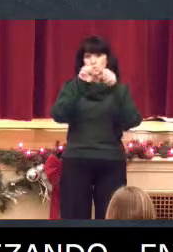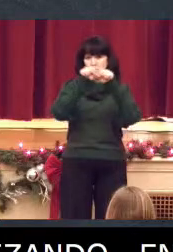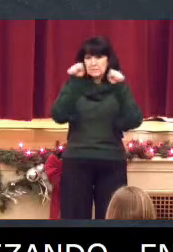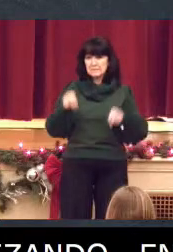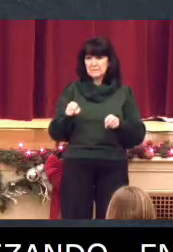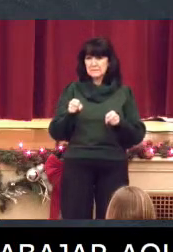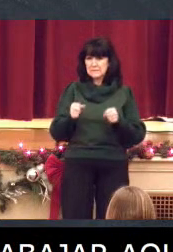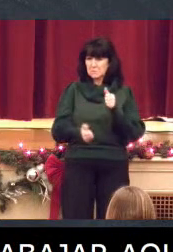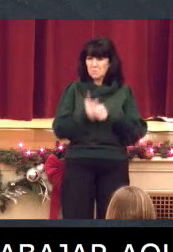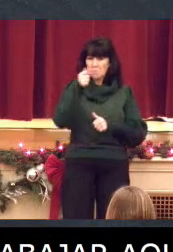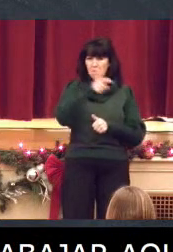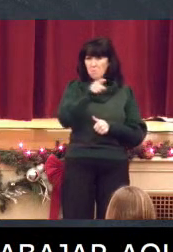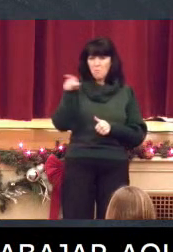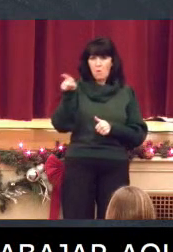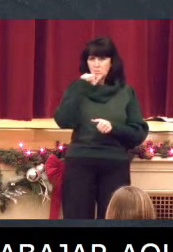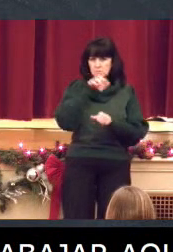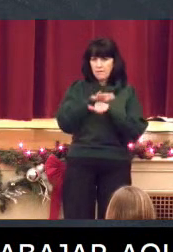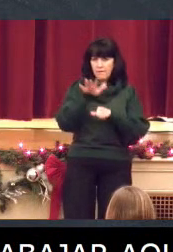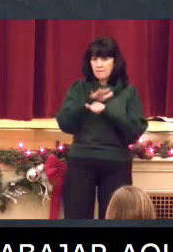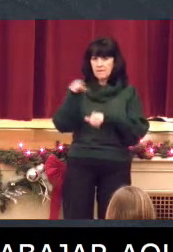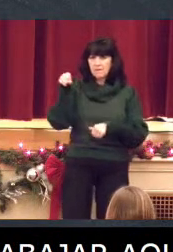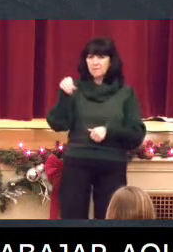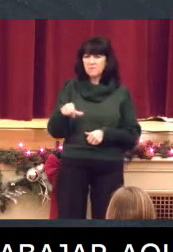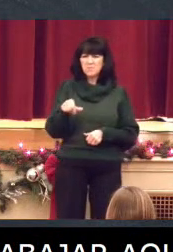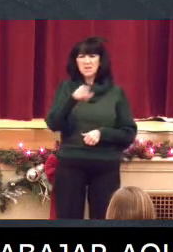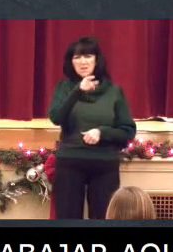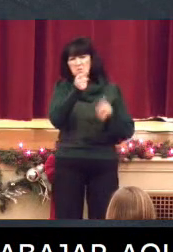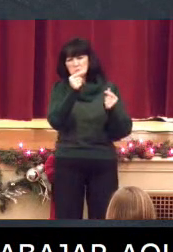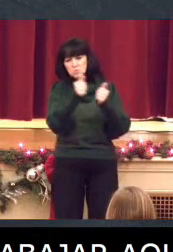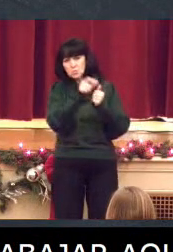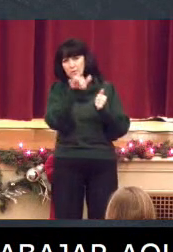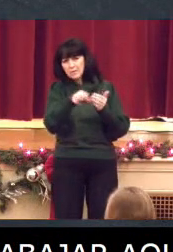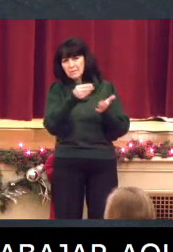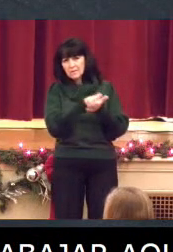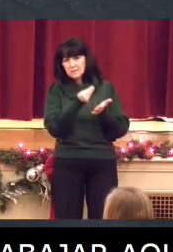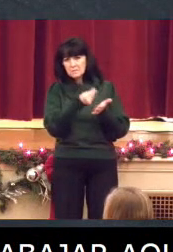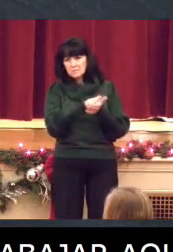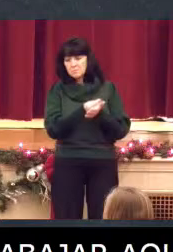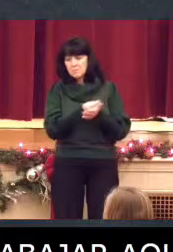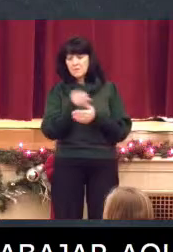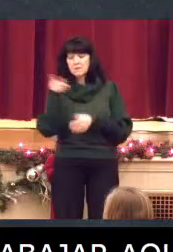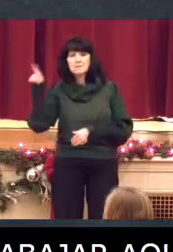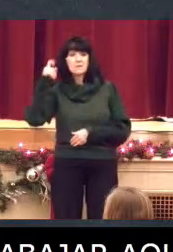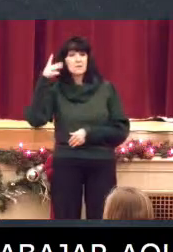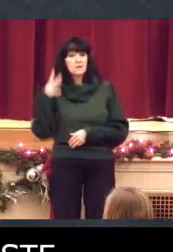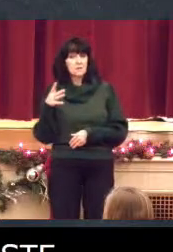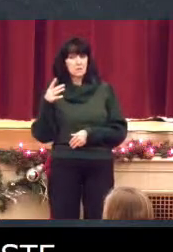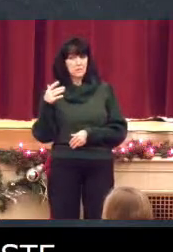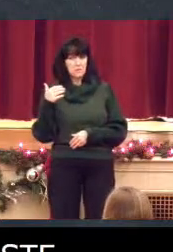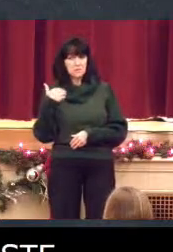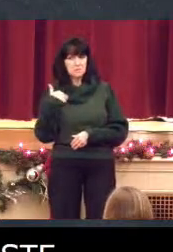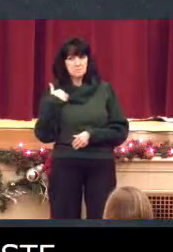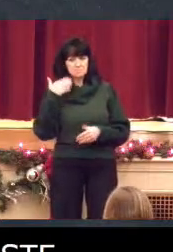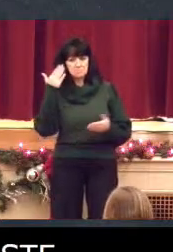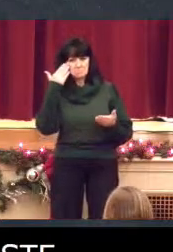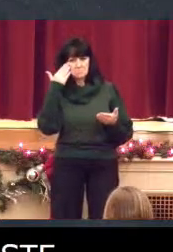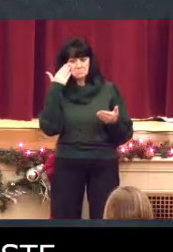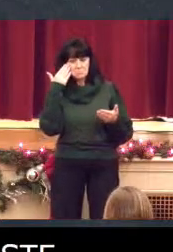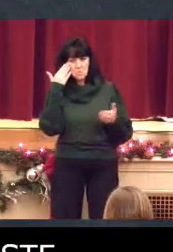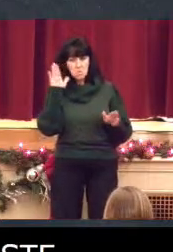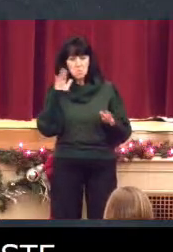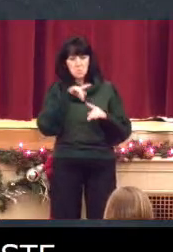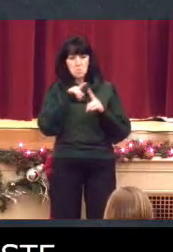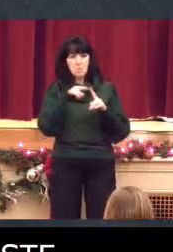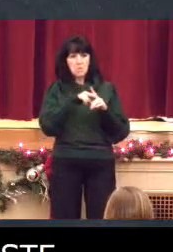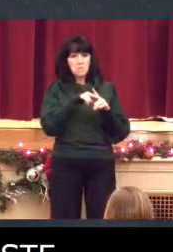Like, what are y'all doing with this funding that's sitting around? Well, I'm not aware of funding that's sitting around. Happy to talk to you about that. But